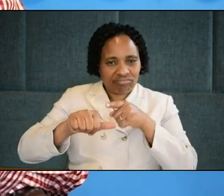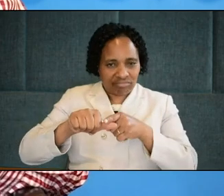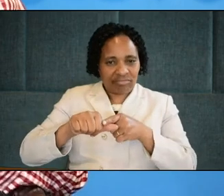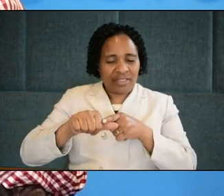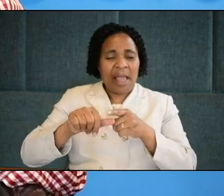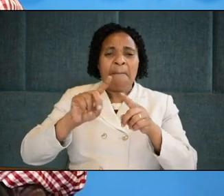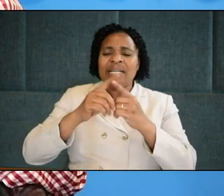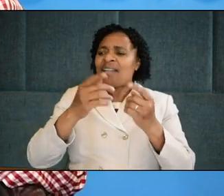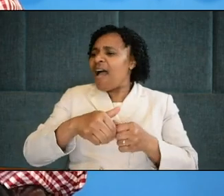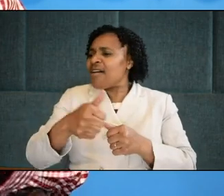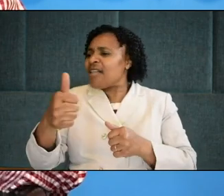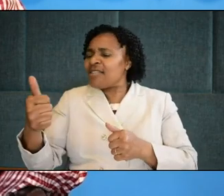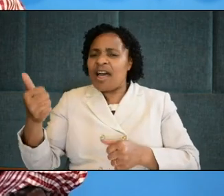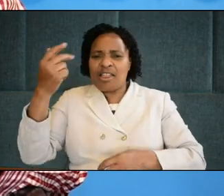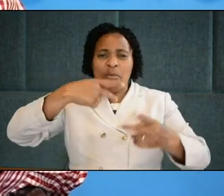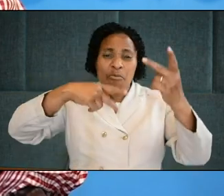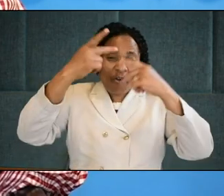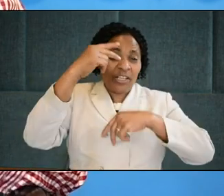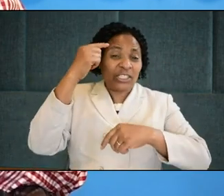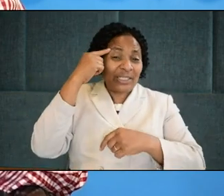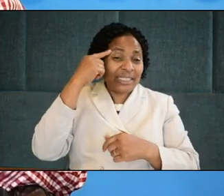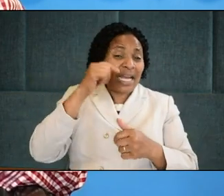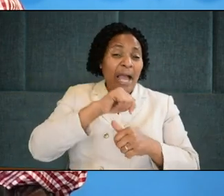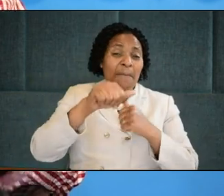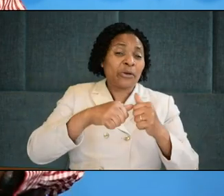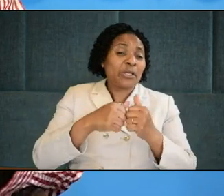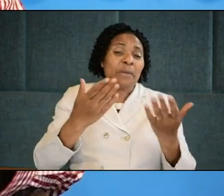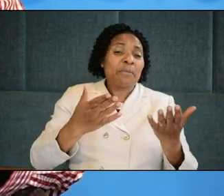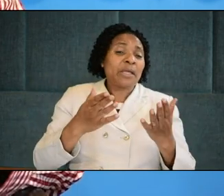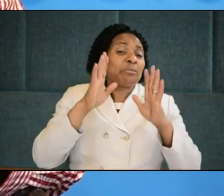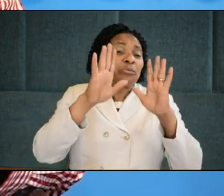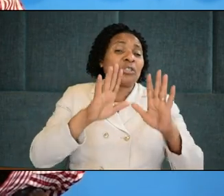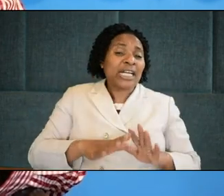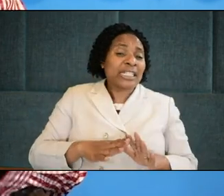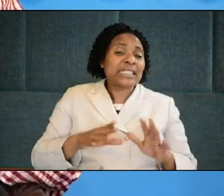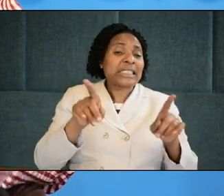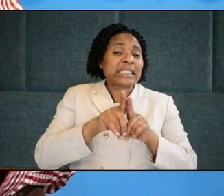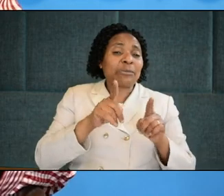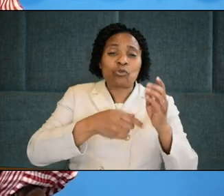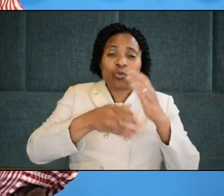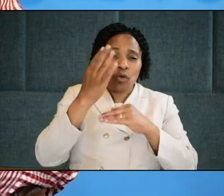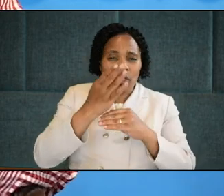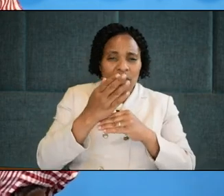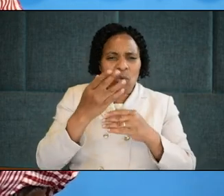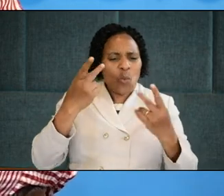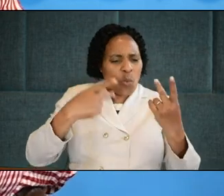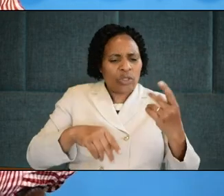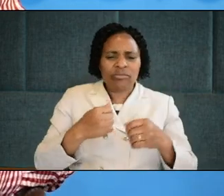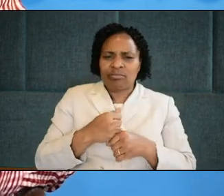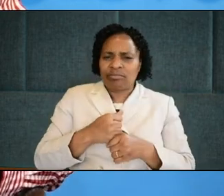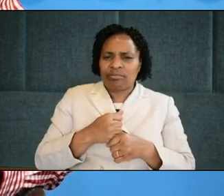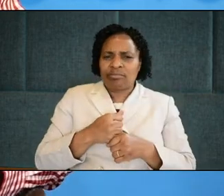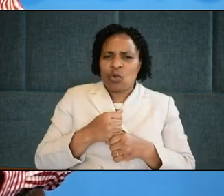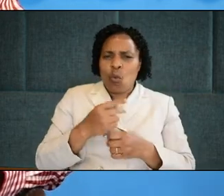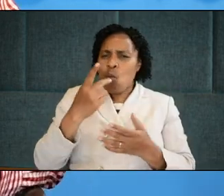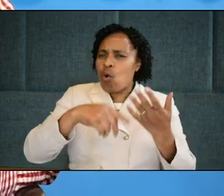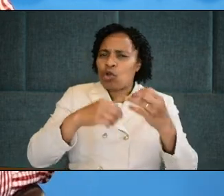that you think about that you think may be unworthy to be a light for God, or people think? Shani,